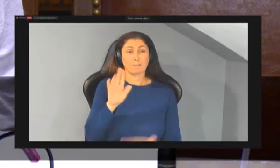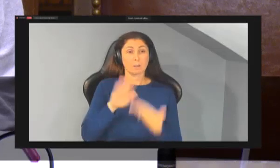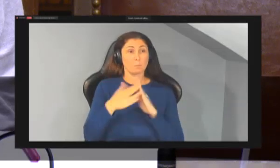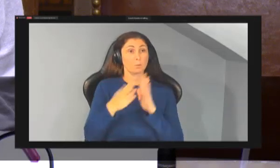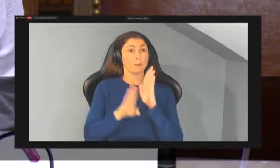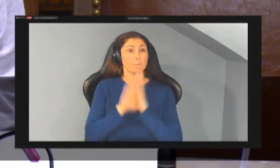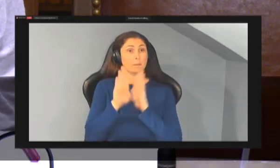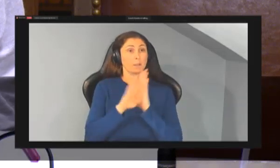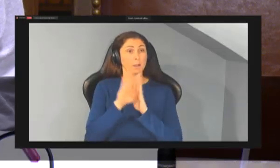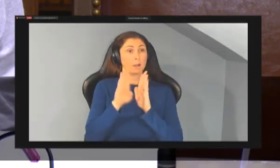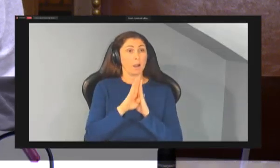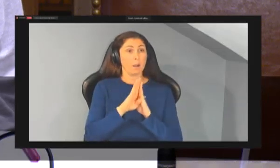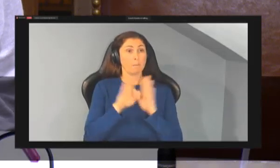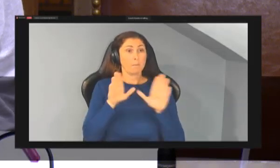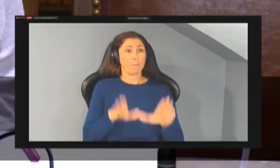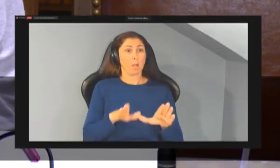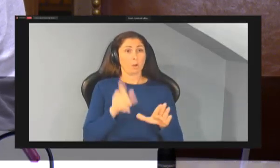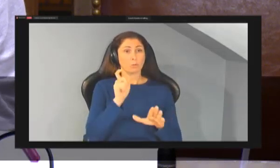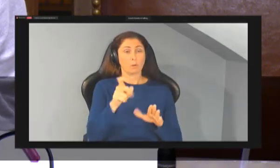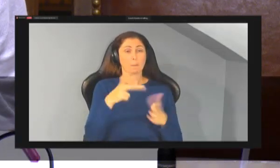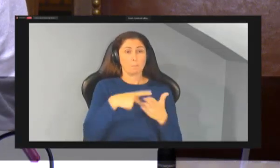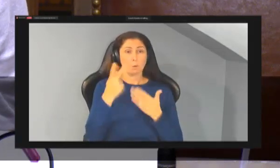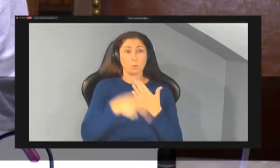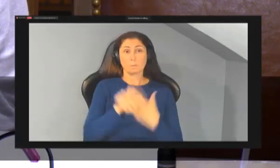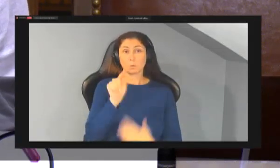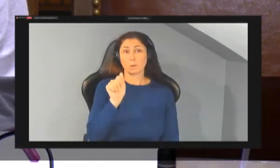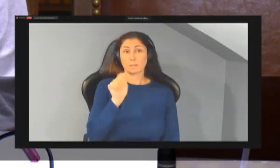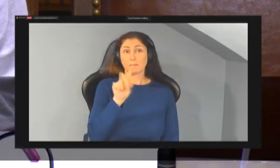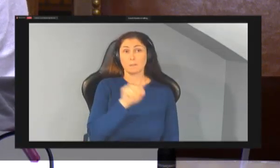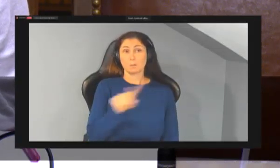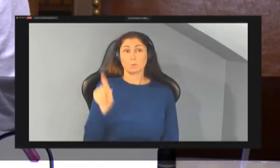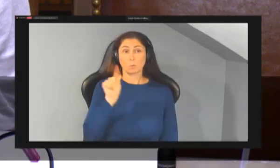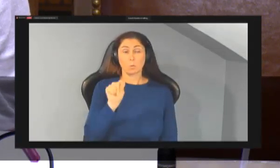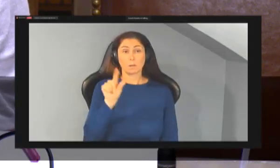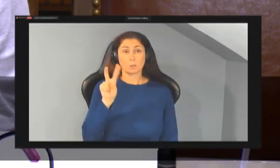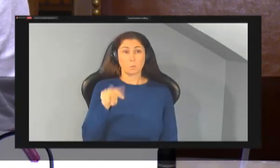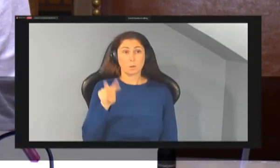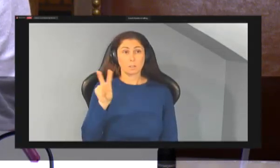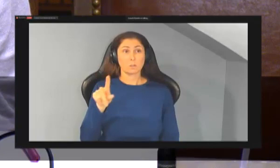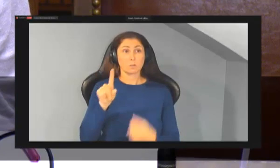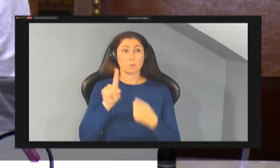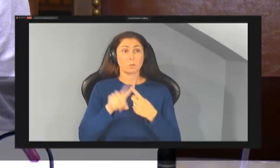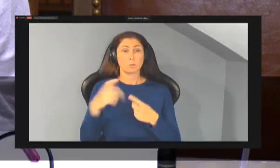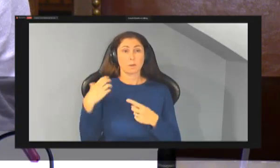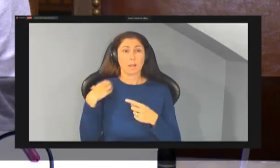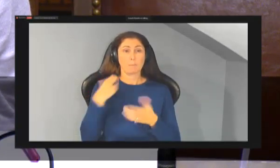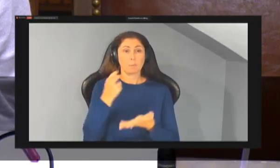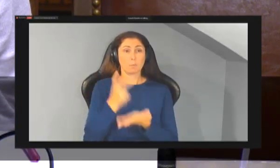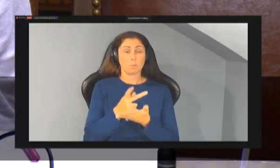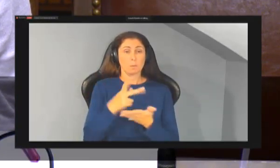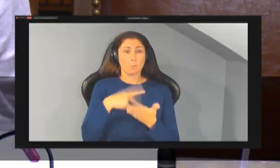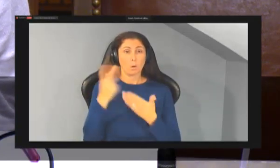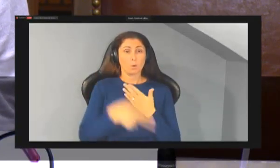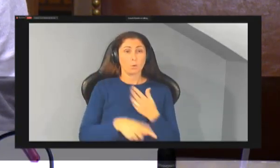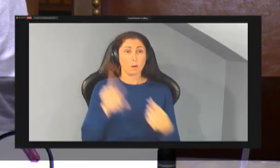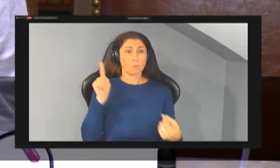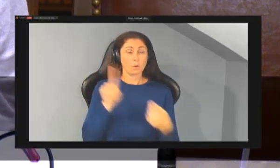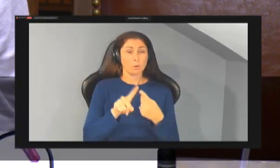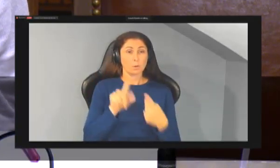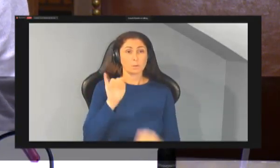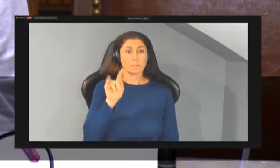block grant program, approving the 2017 through 2022 capital improvement program by reducing Tau Beta